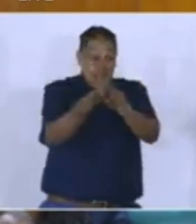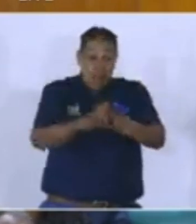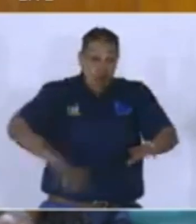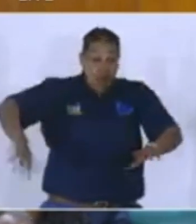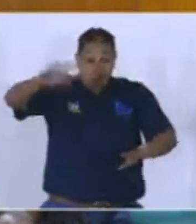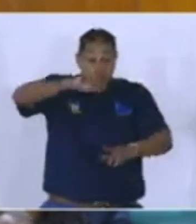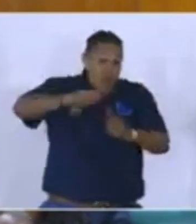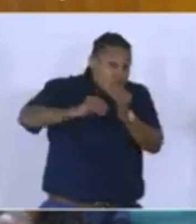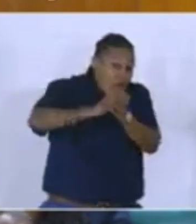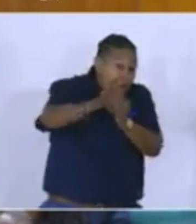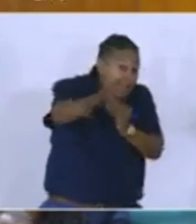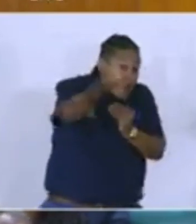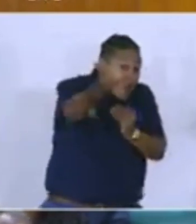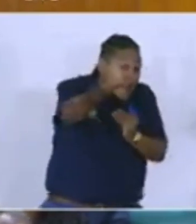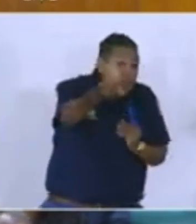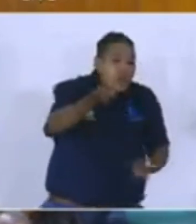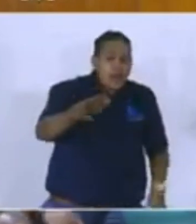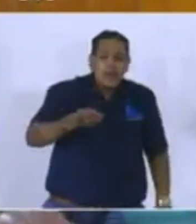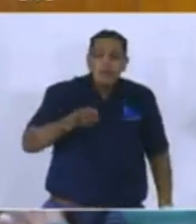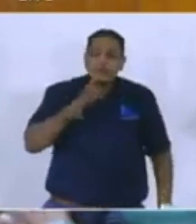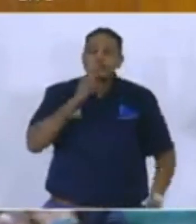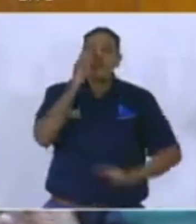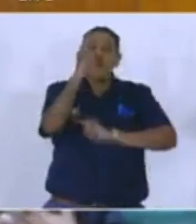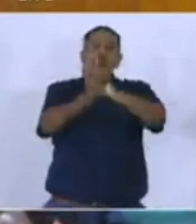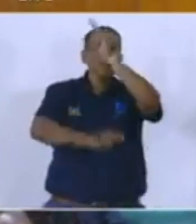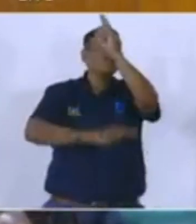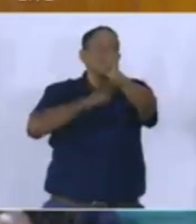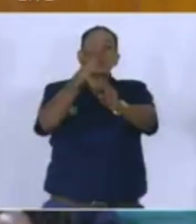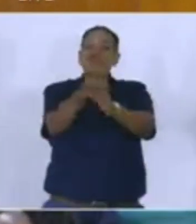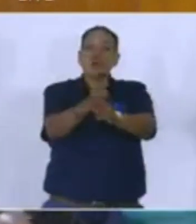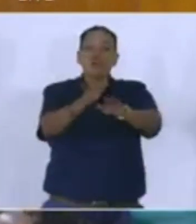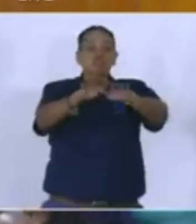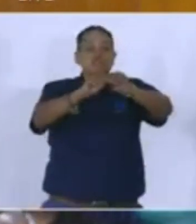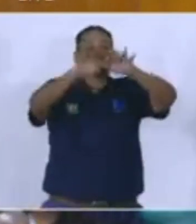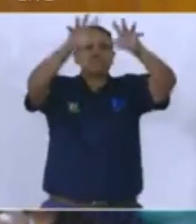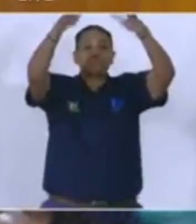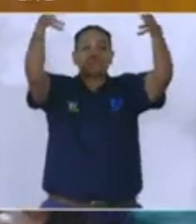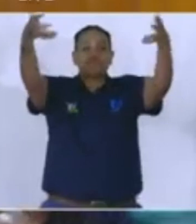and it is universal.